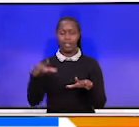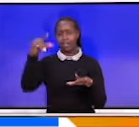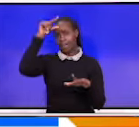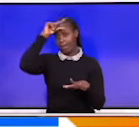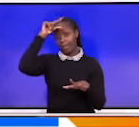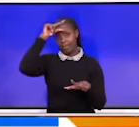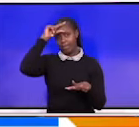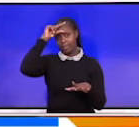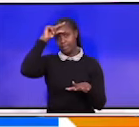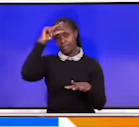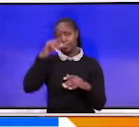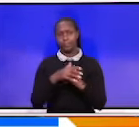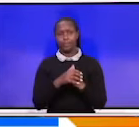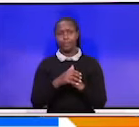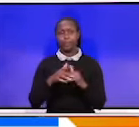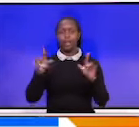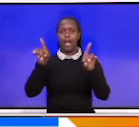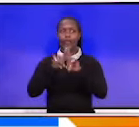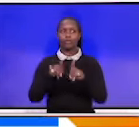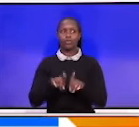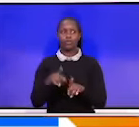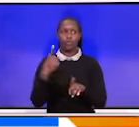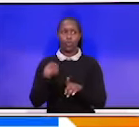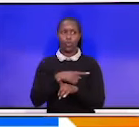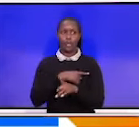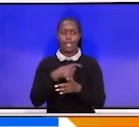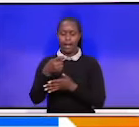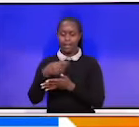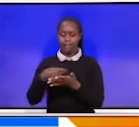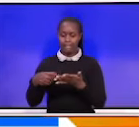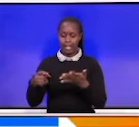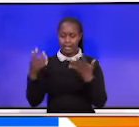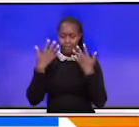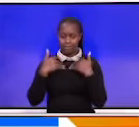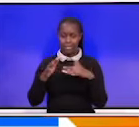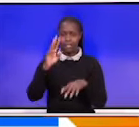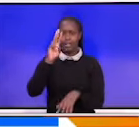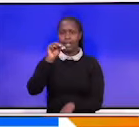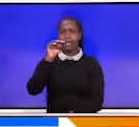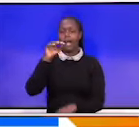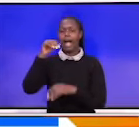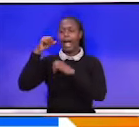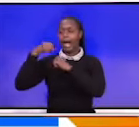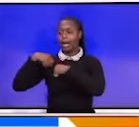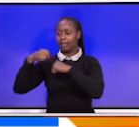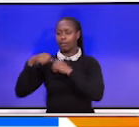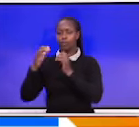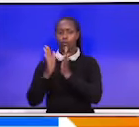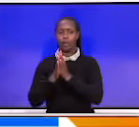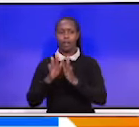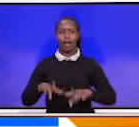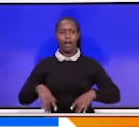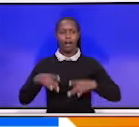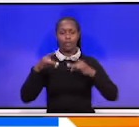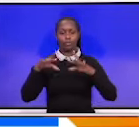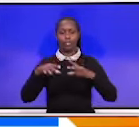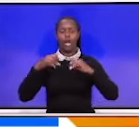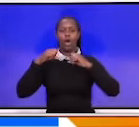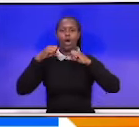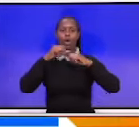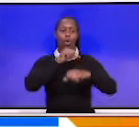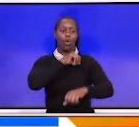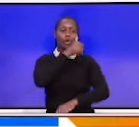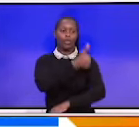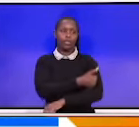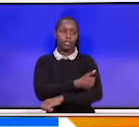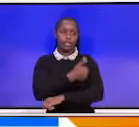government, and we have already signed an MOU with the Austrian health authorities and an